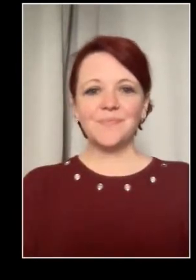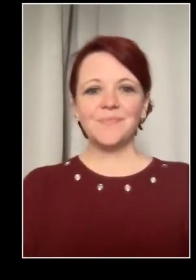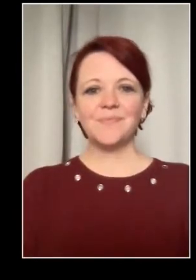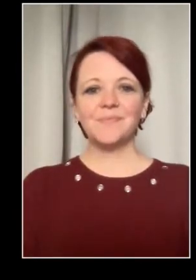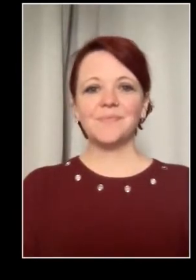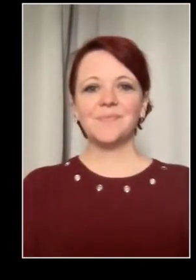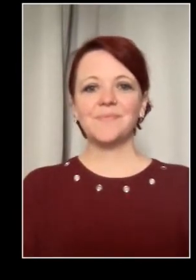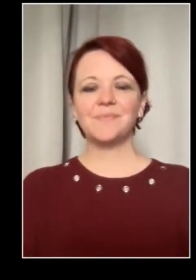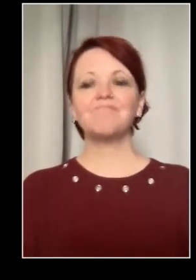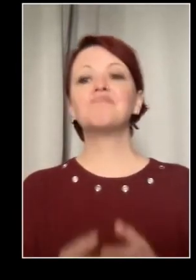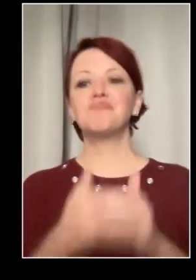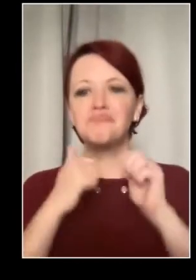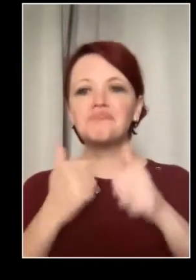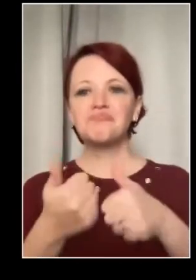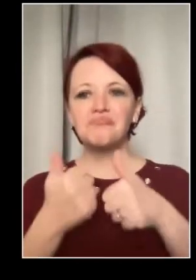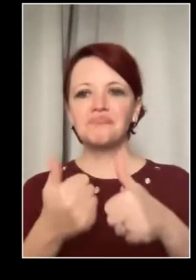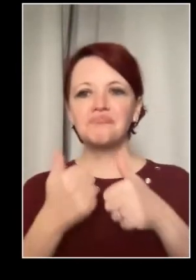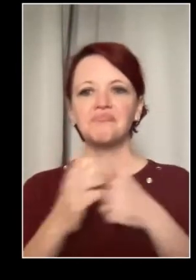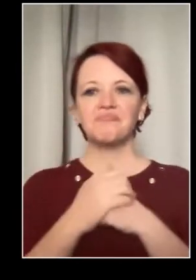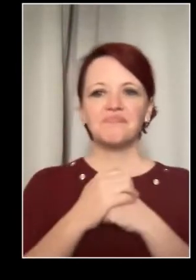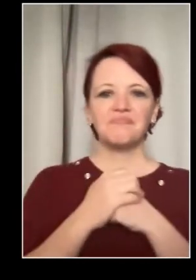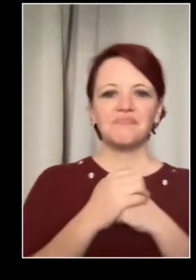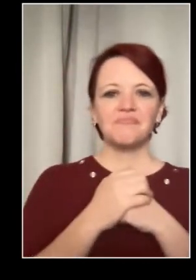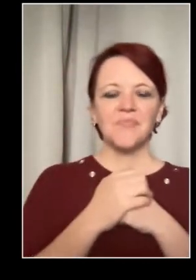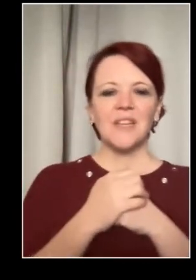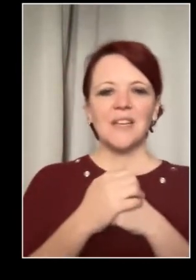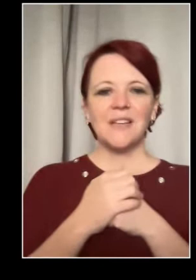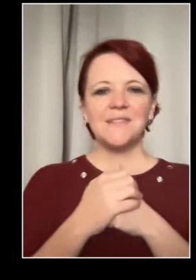I can. That was very, very good of you there, Rob.